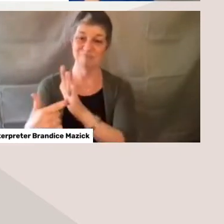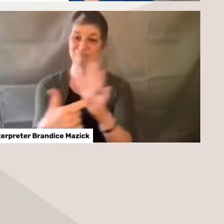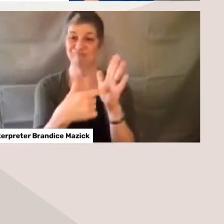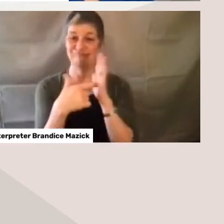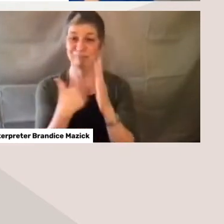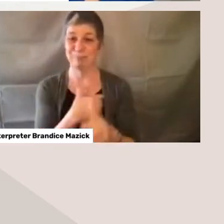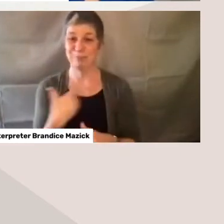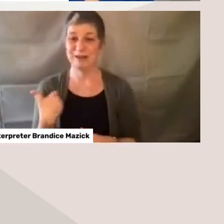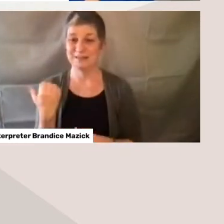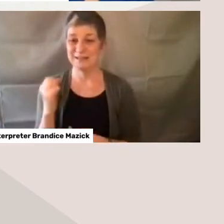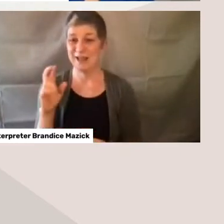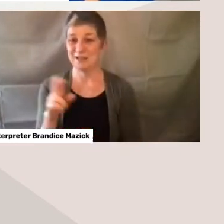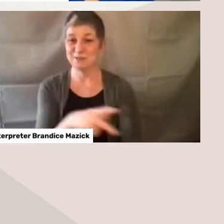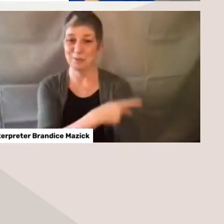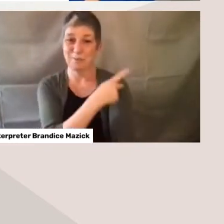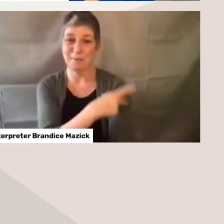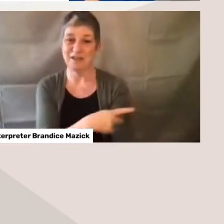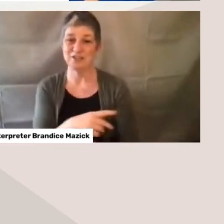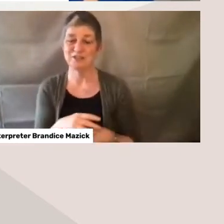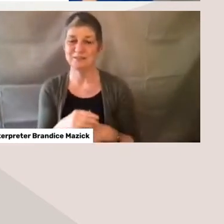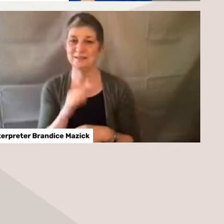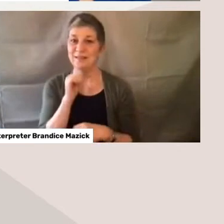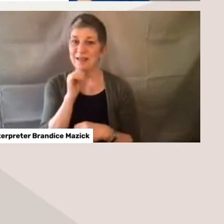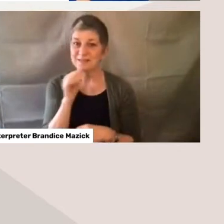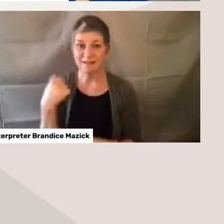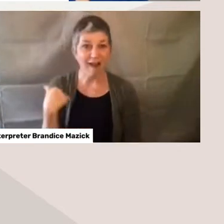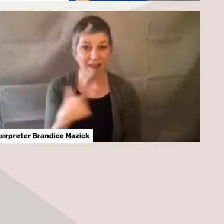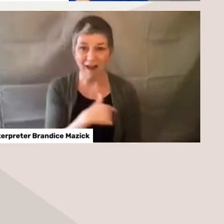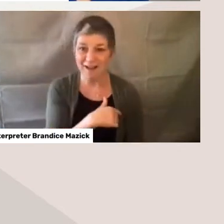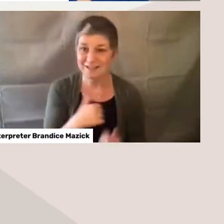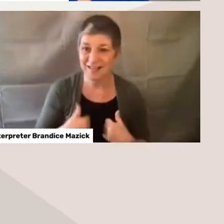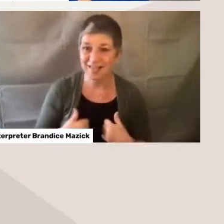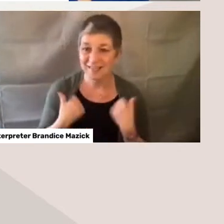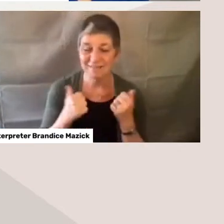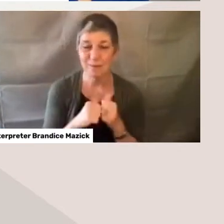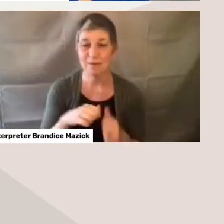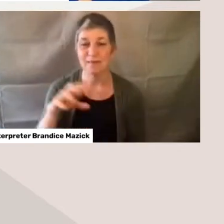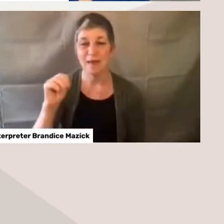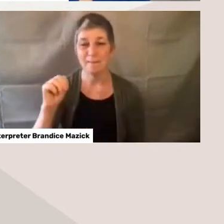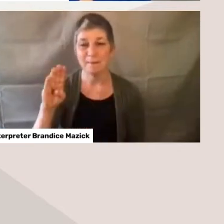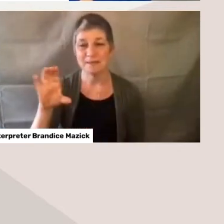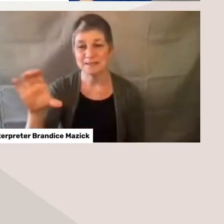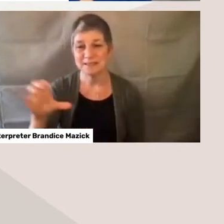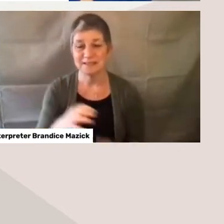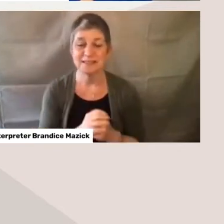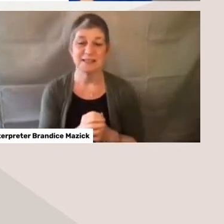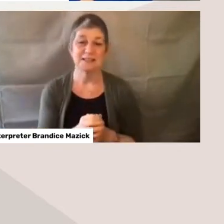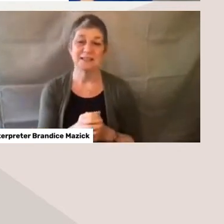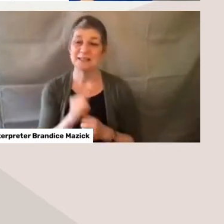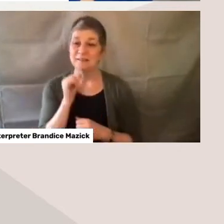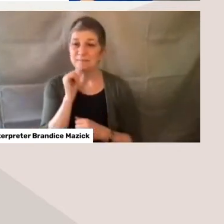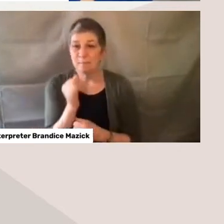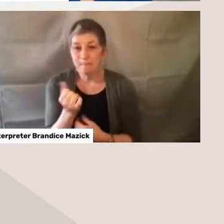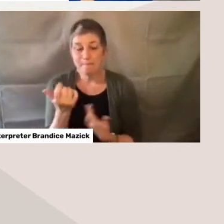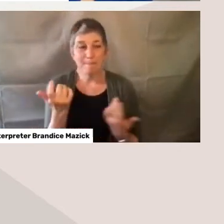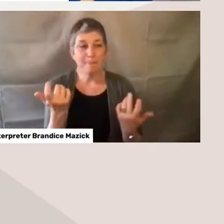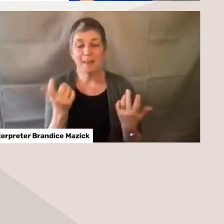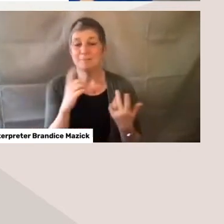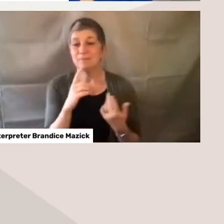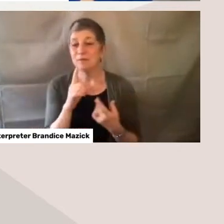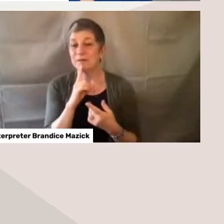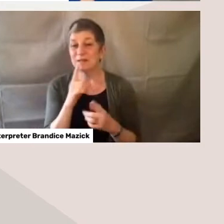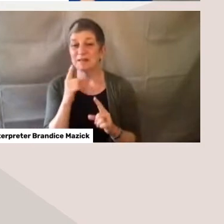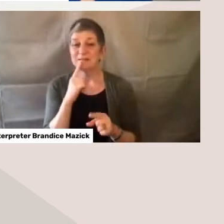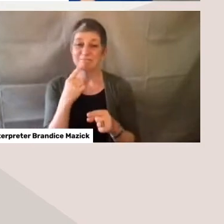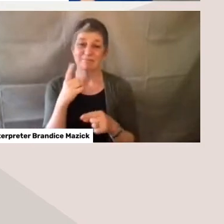And I mean, that's definitely not us living with metastatic breast cancer. And it's not even the demographic